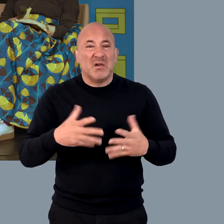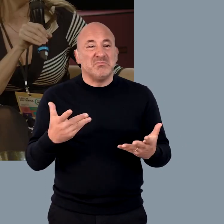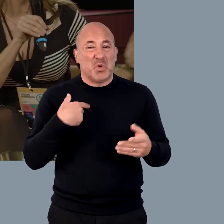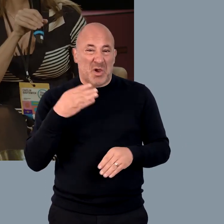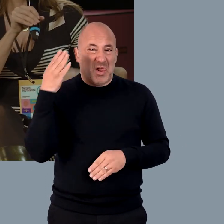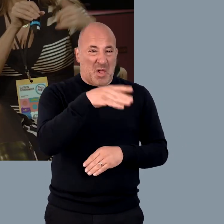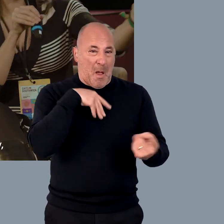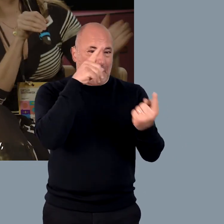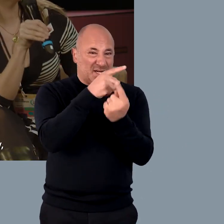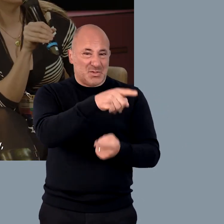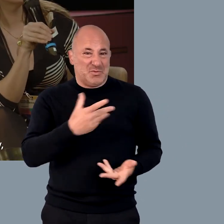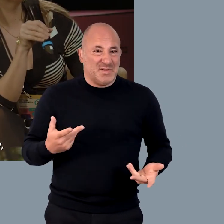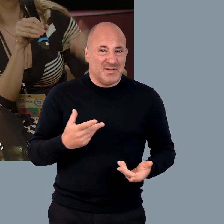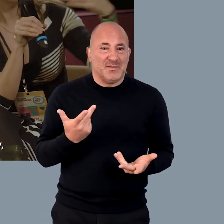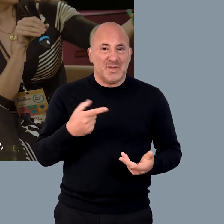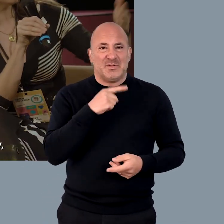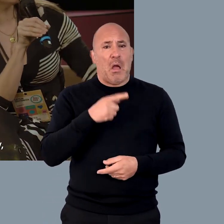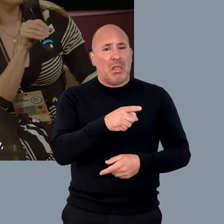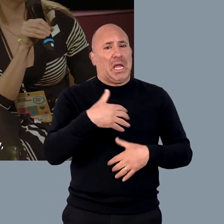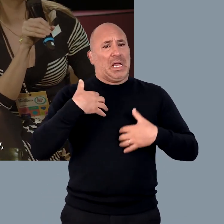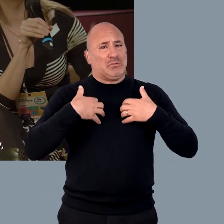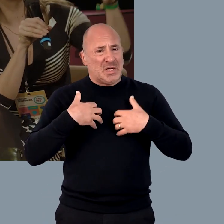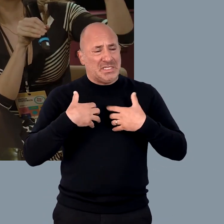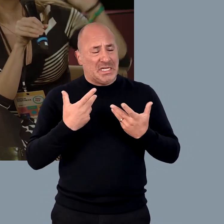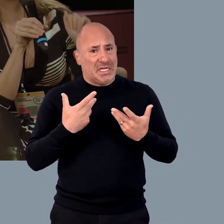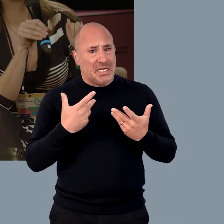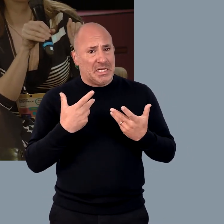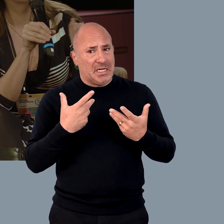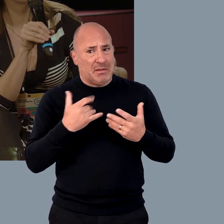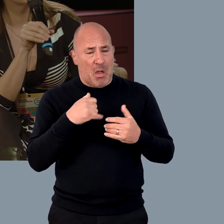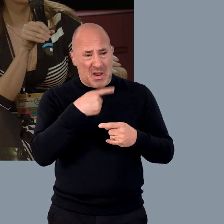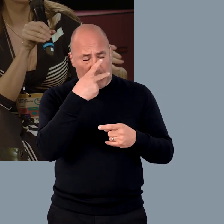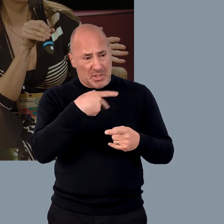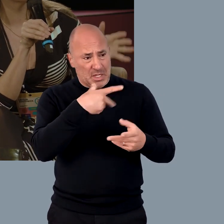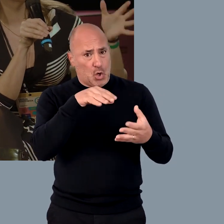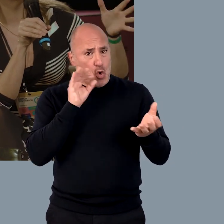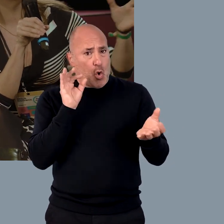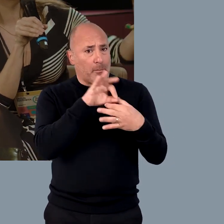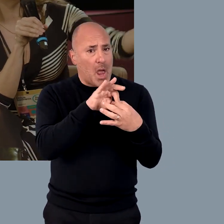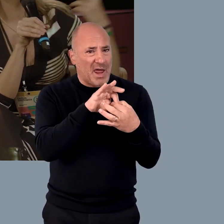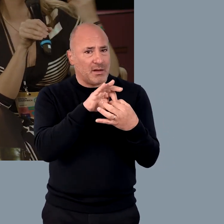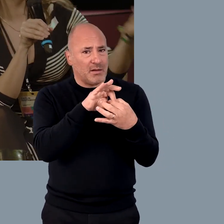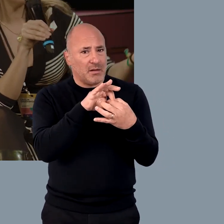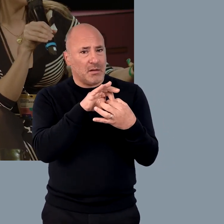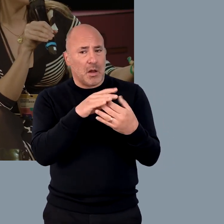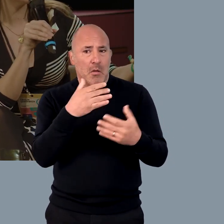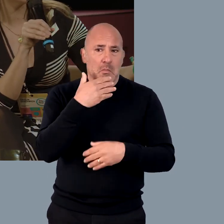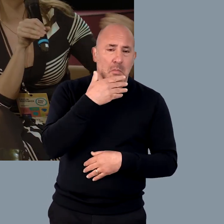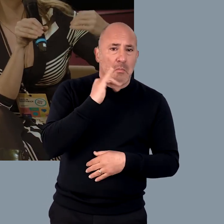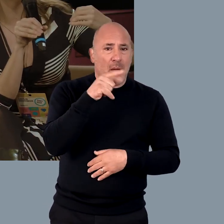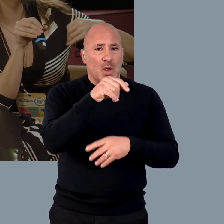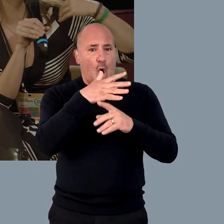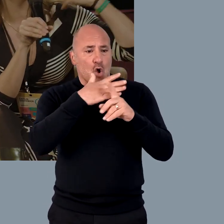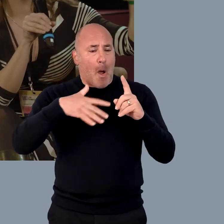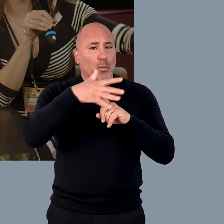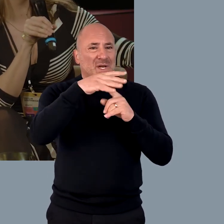the turtles. I'm going to come to you and I'm going to meet you where you are and say, okay, it's be really interesting to see if we can combine these things.